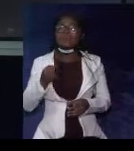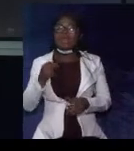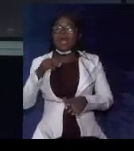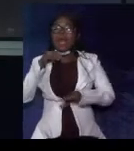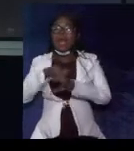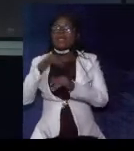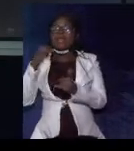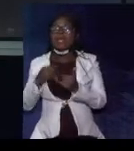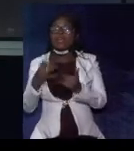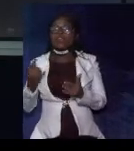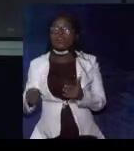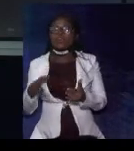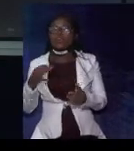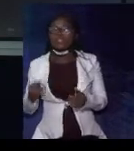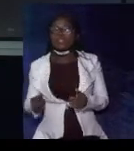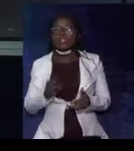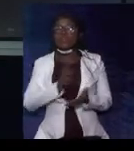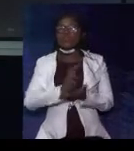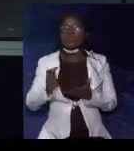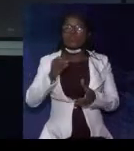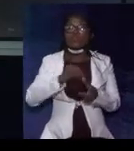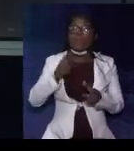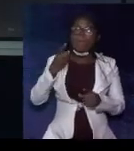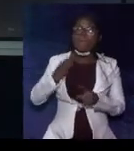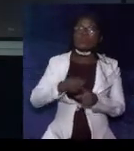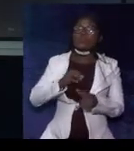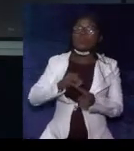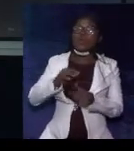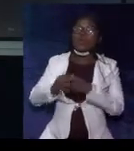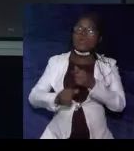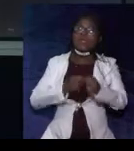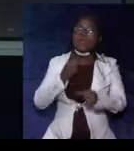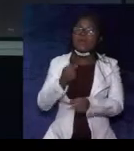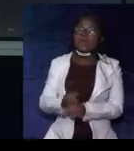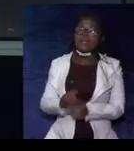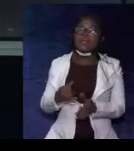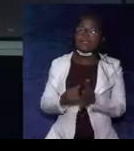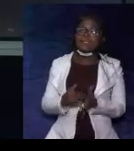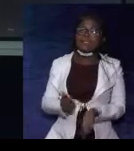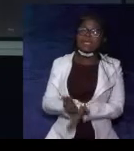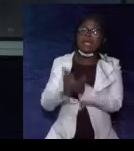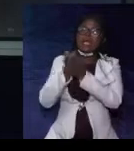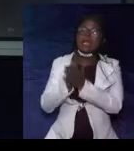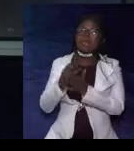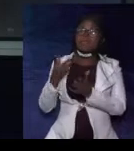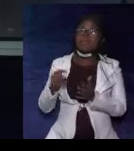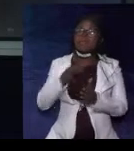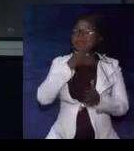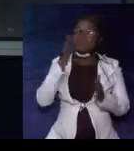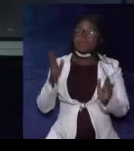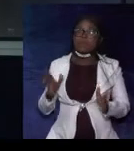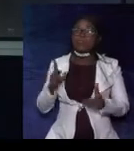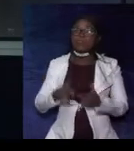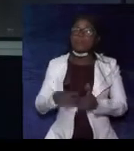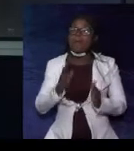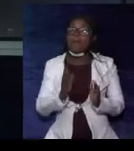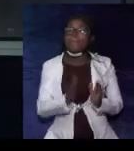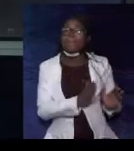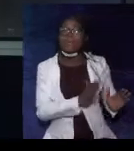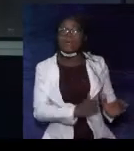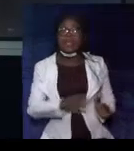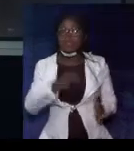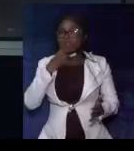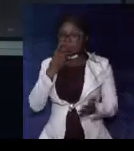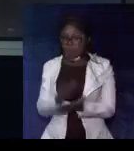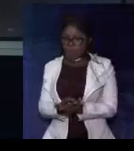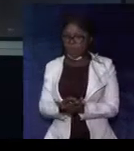achieving, maybe at the end of the week, at the end of the month, or at the end of the year. So it helps the farmer to plan effectively.